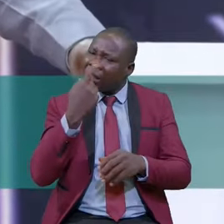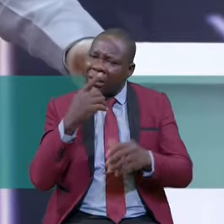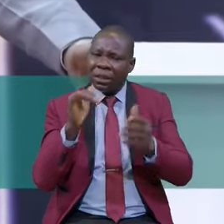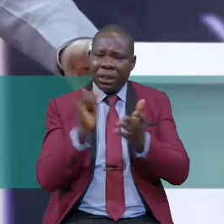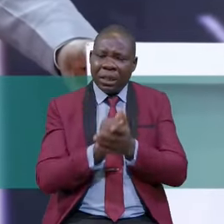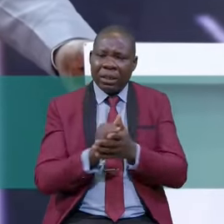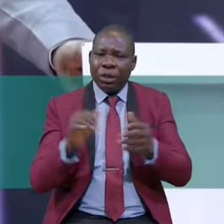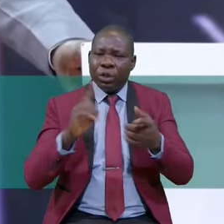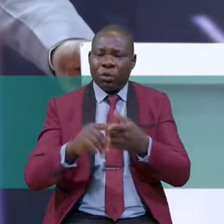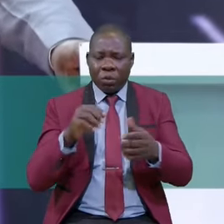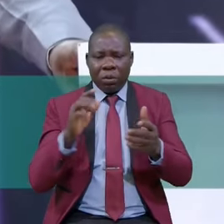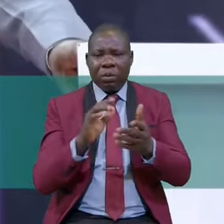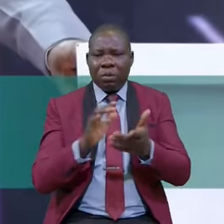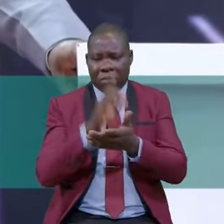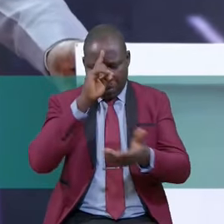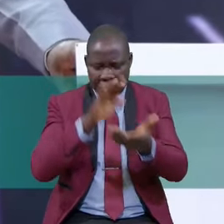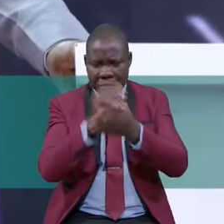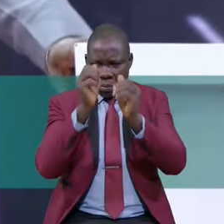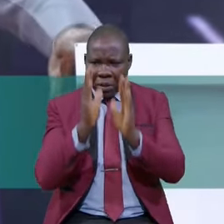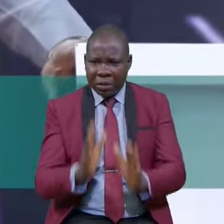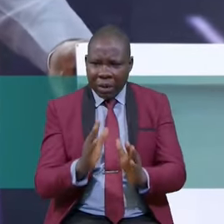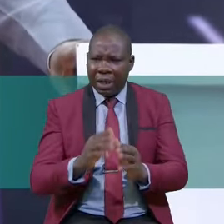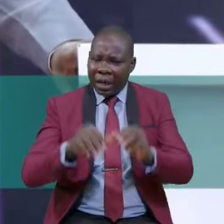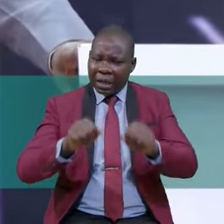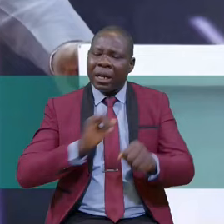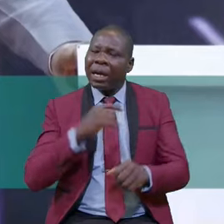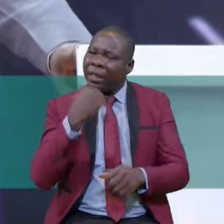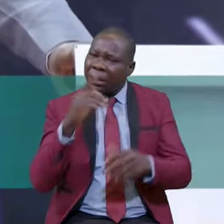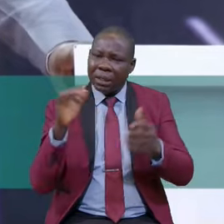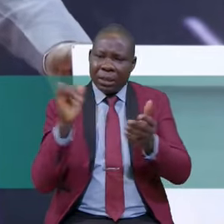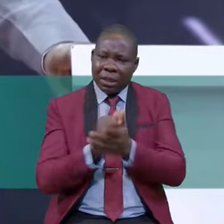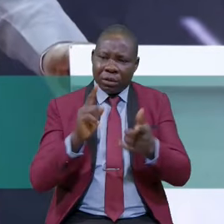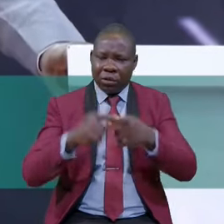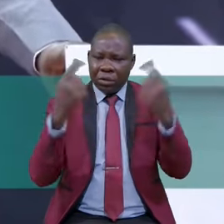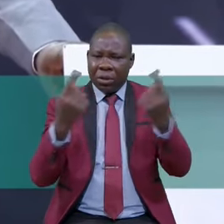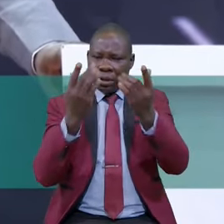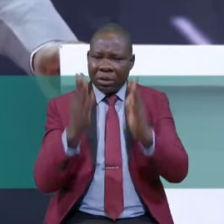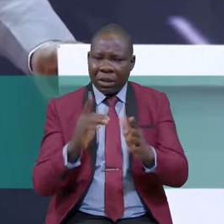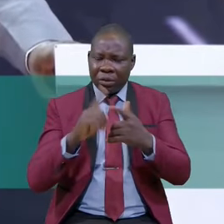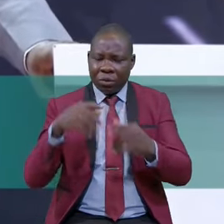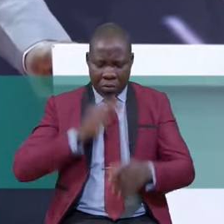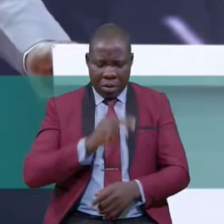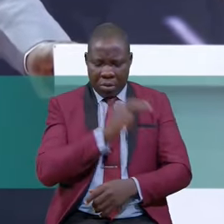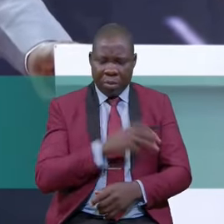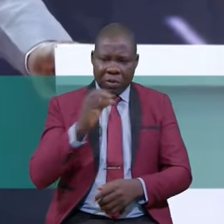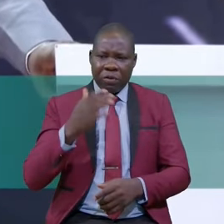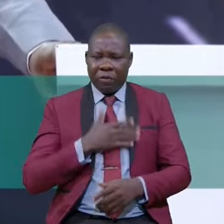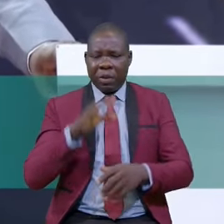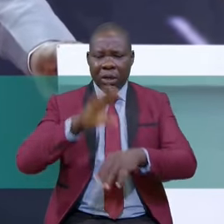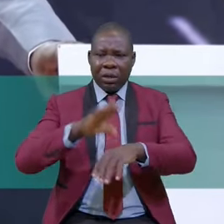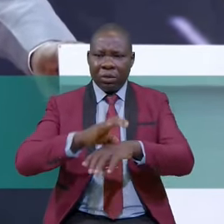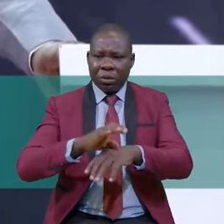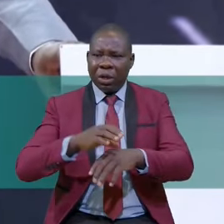they say? How will they look and how will they handle me today? From today, minister like